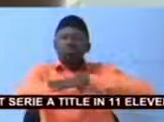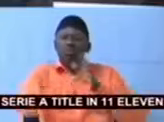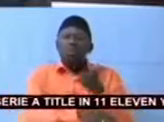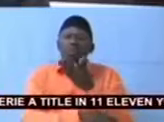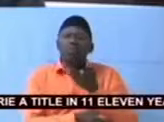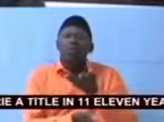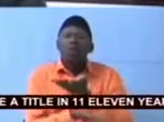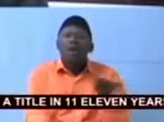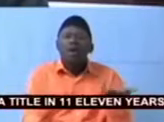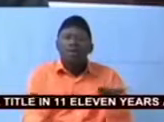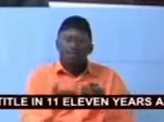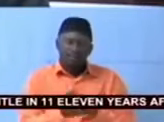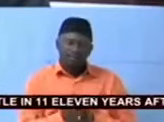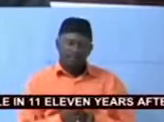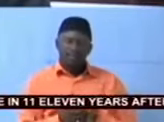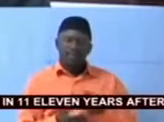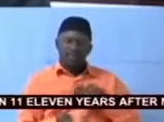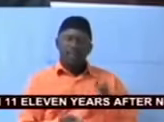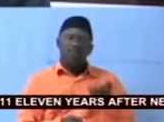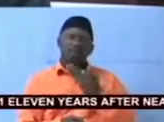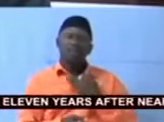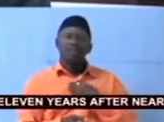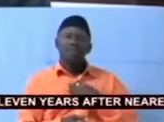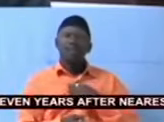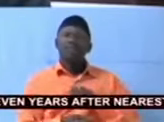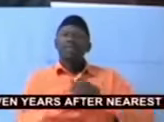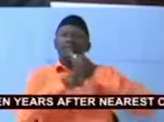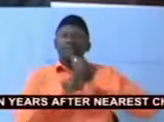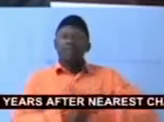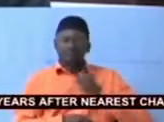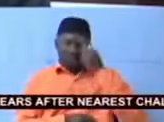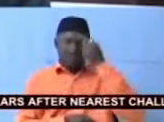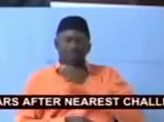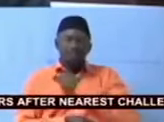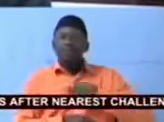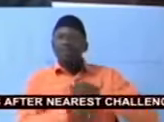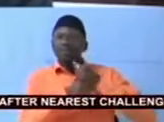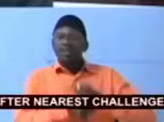Yes, I attended St. Teresa's Primary School from the year